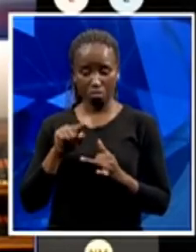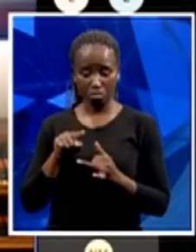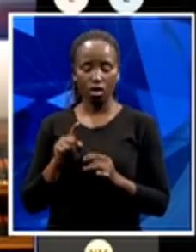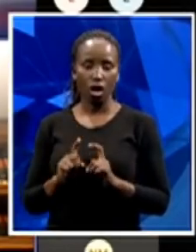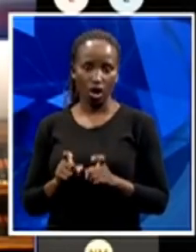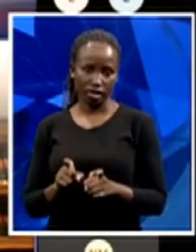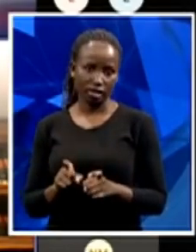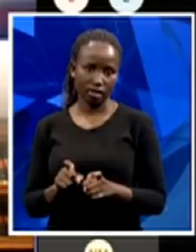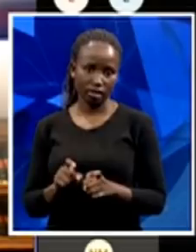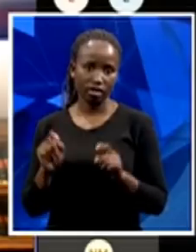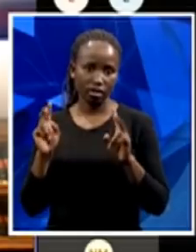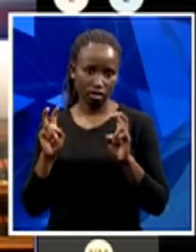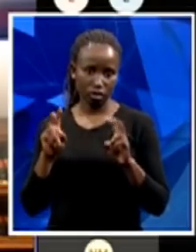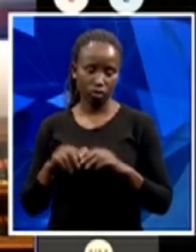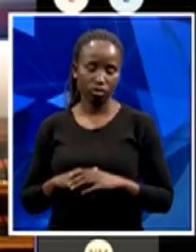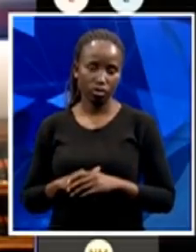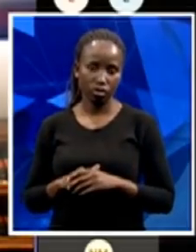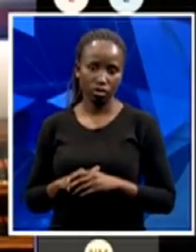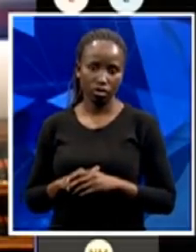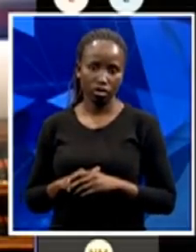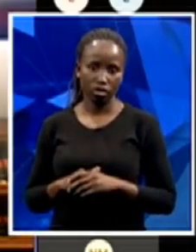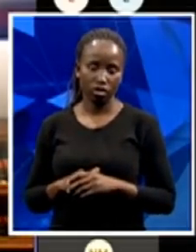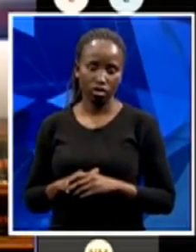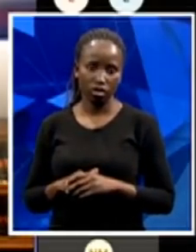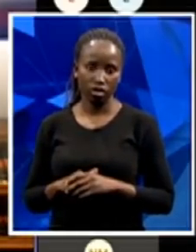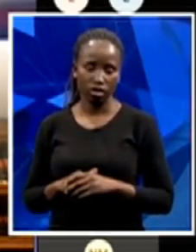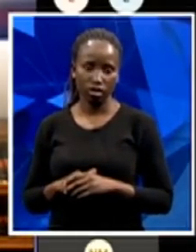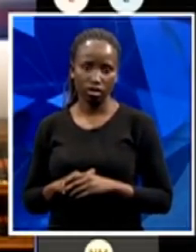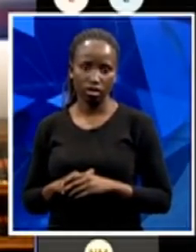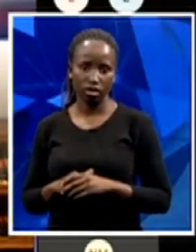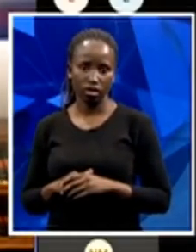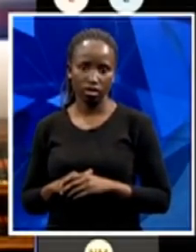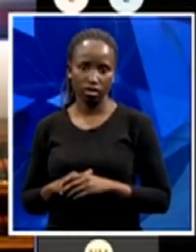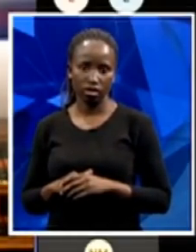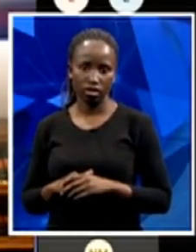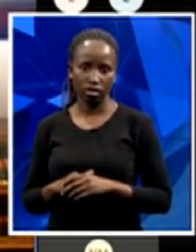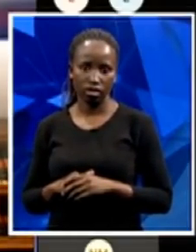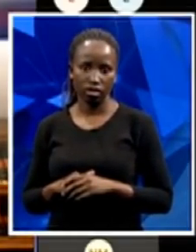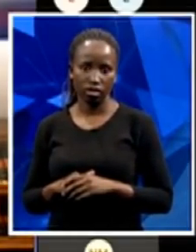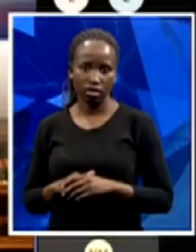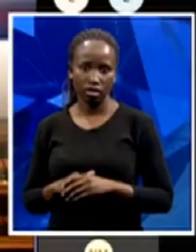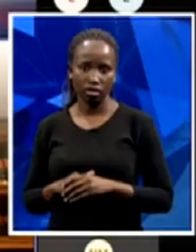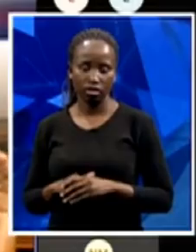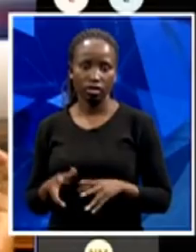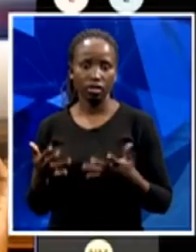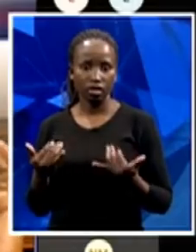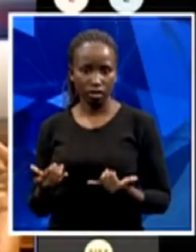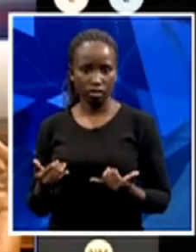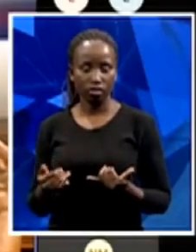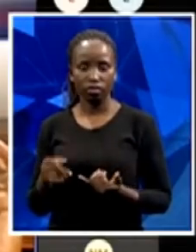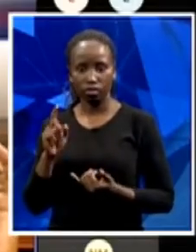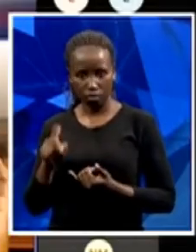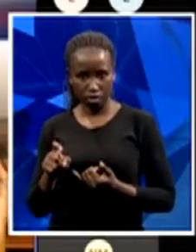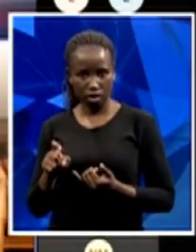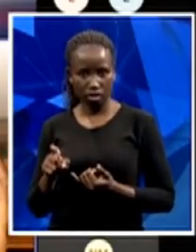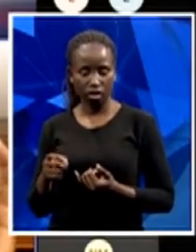pause to mention that none of the applicants are allowed to ride on the back of the urgency